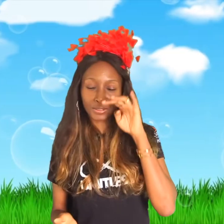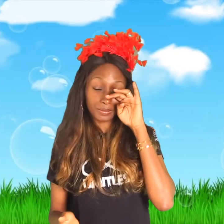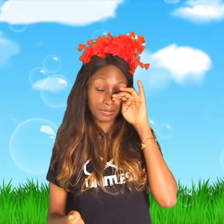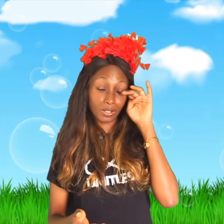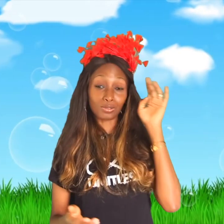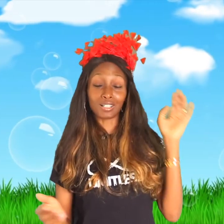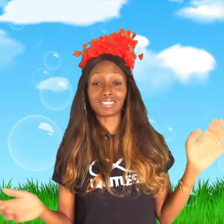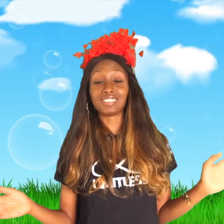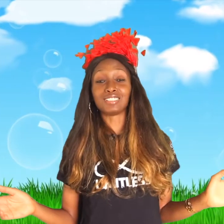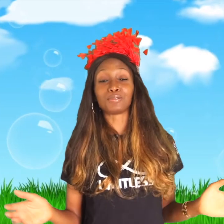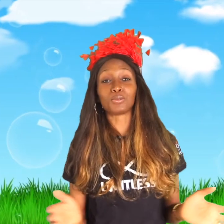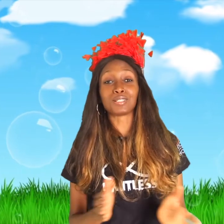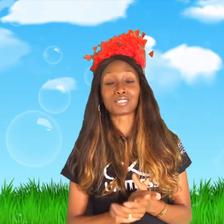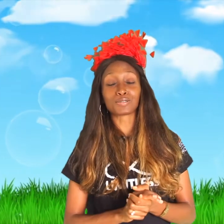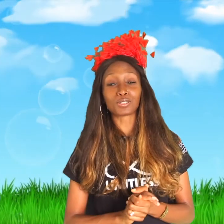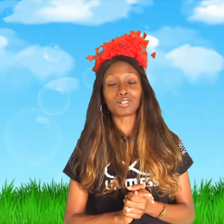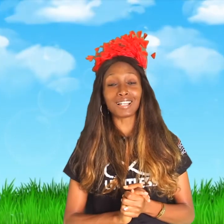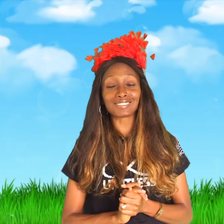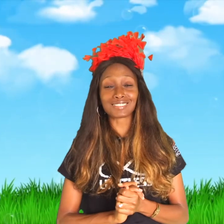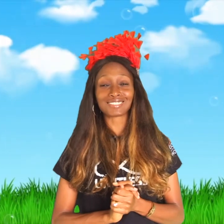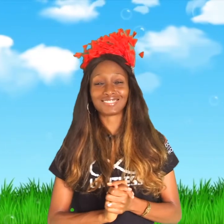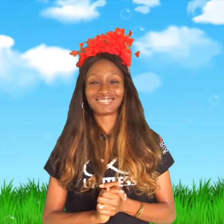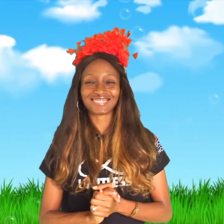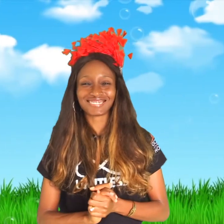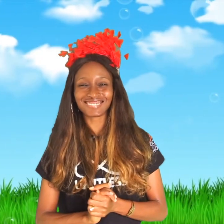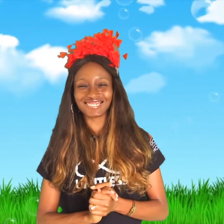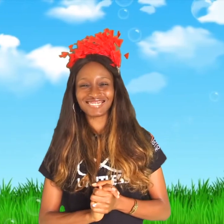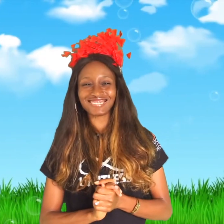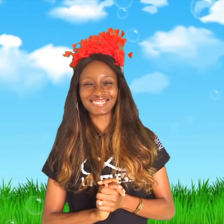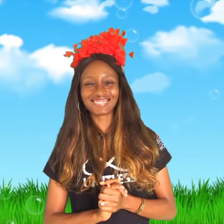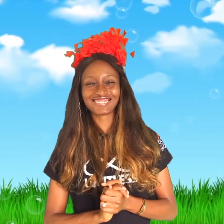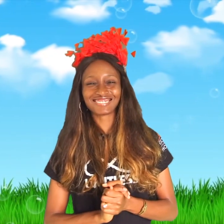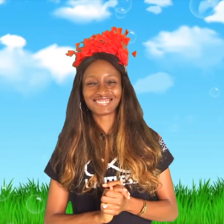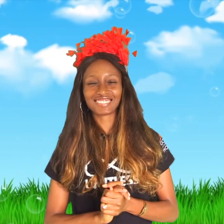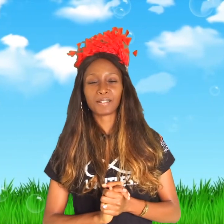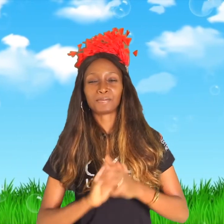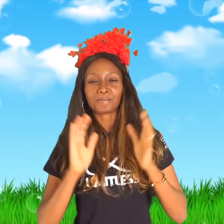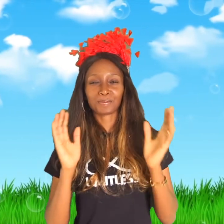we thank You. All right, leading influencers for Christ,